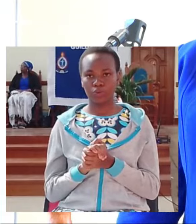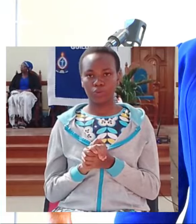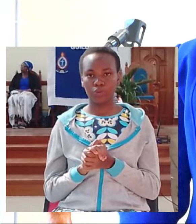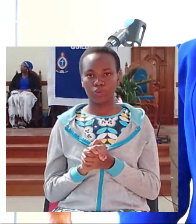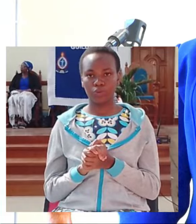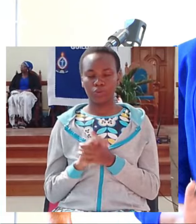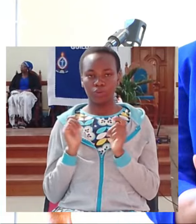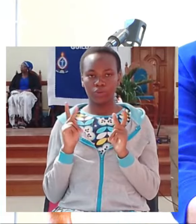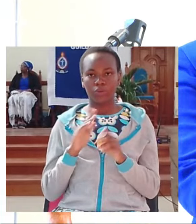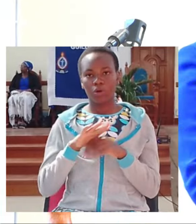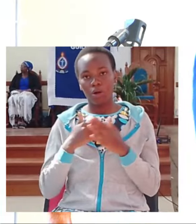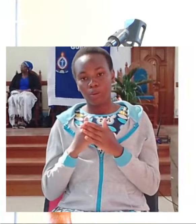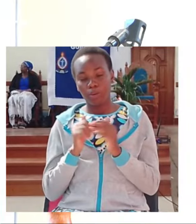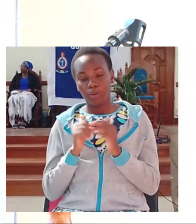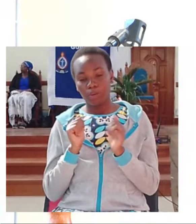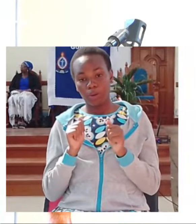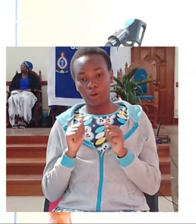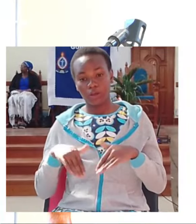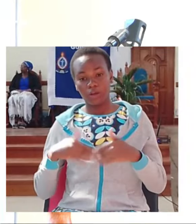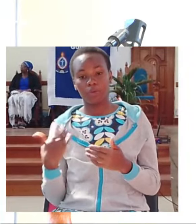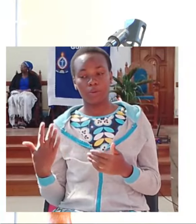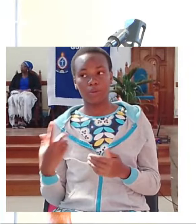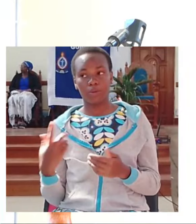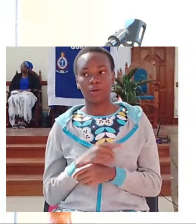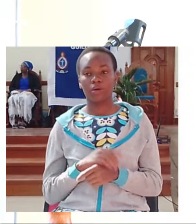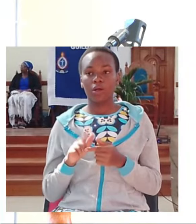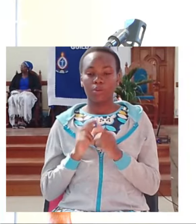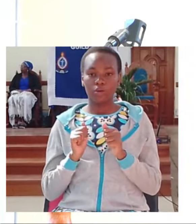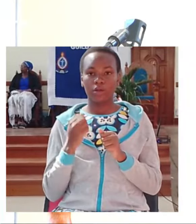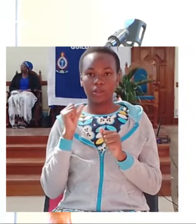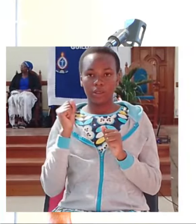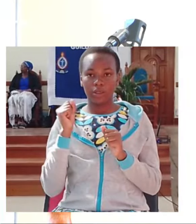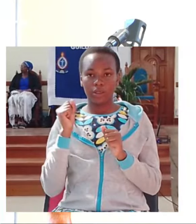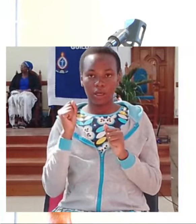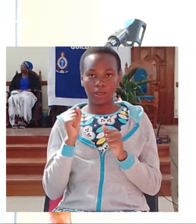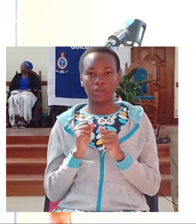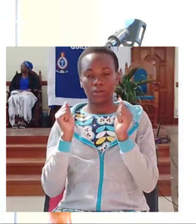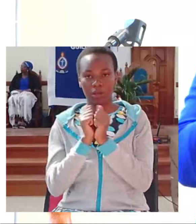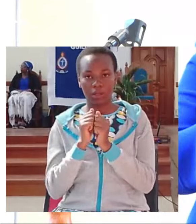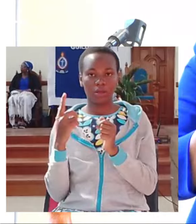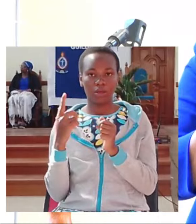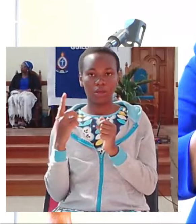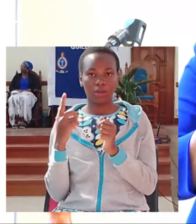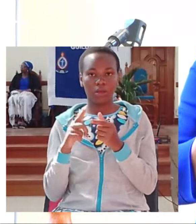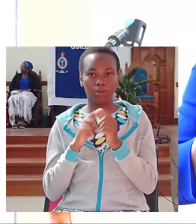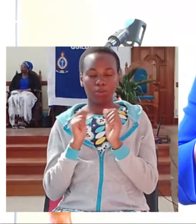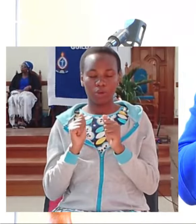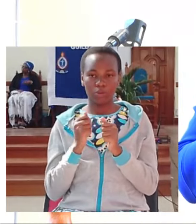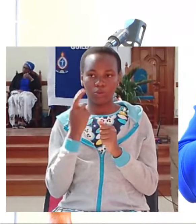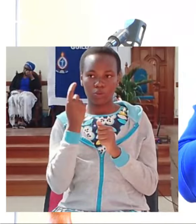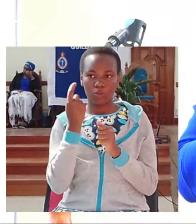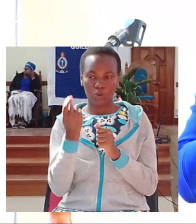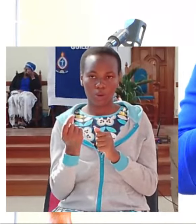Okay. Kila mtu akipatiwa karatasi hapa, haezi kosa vitu kumi. Na hizo ni zile the bare minimum.